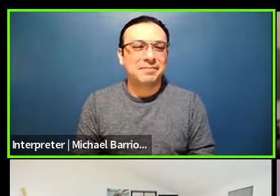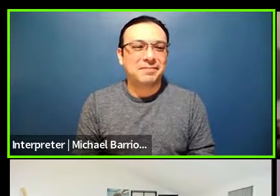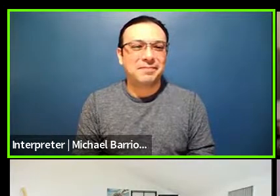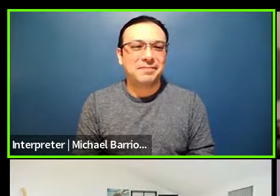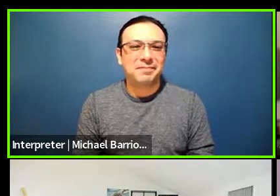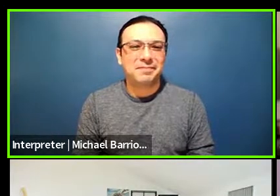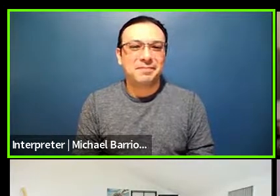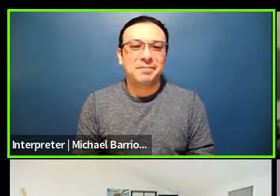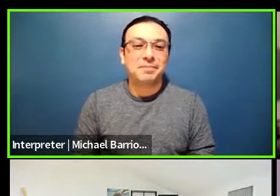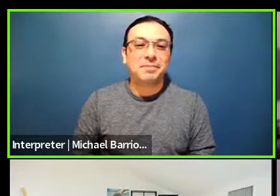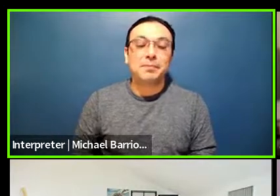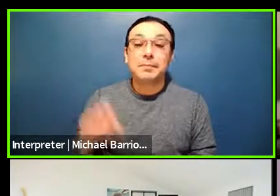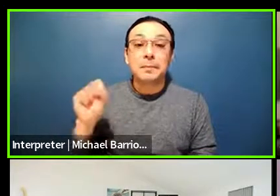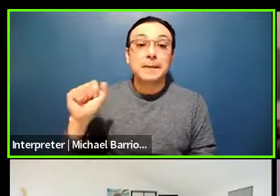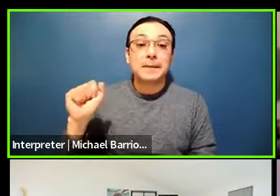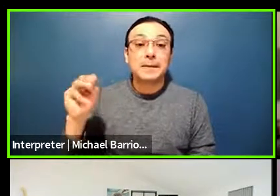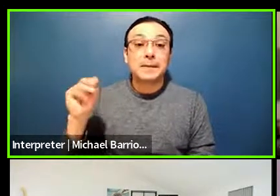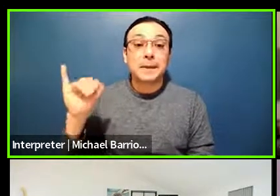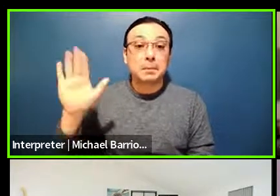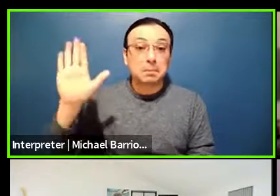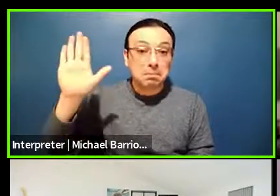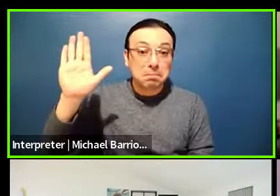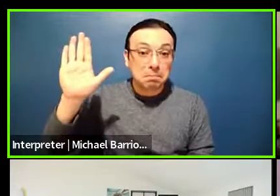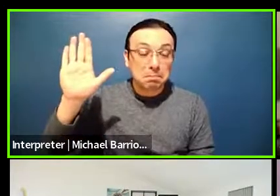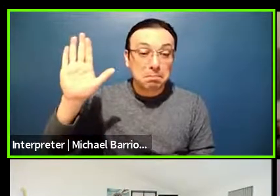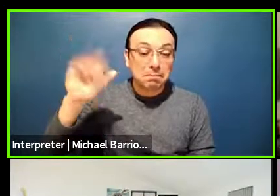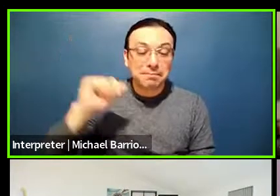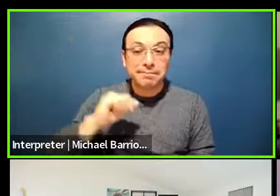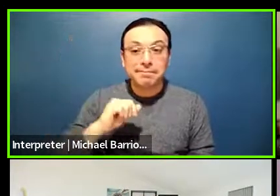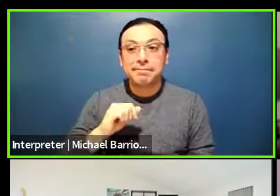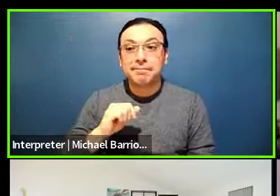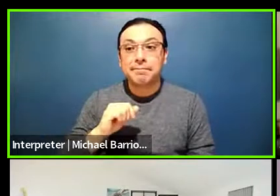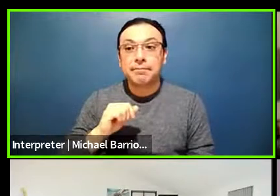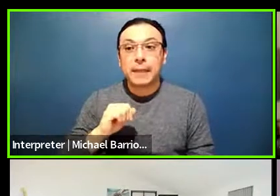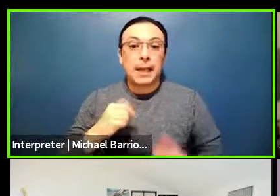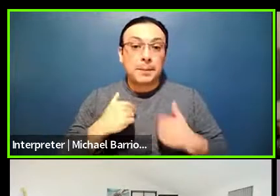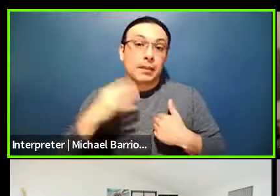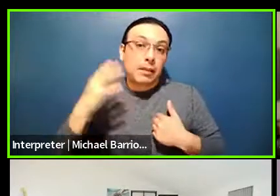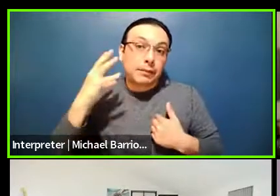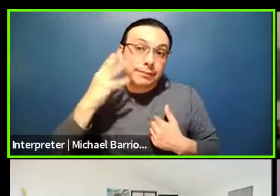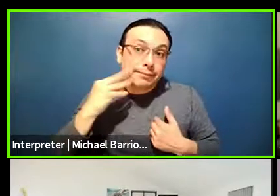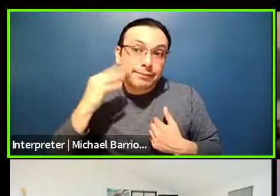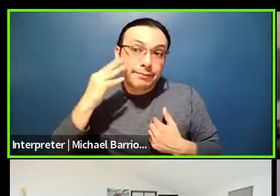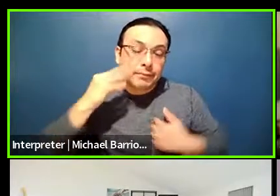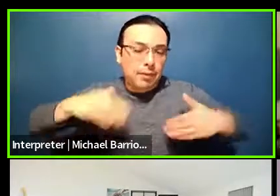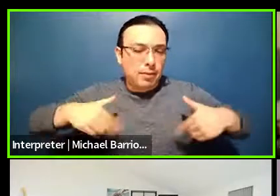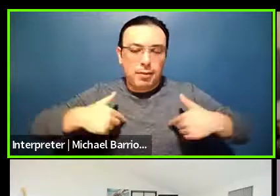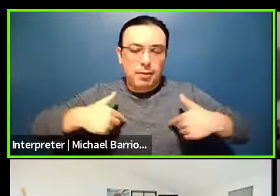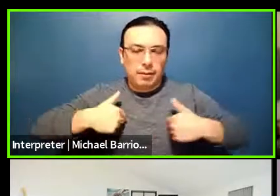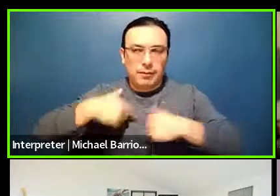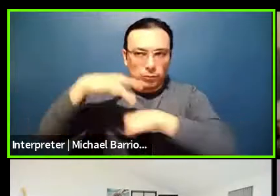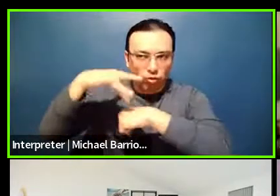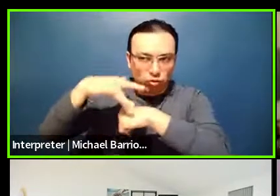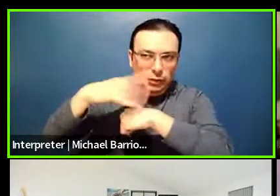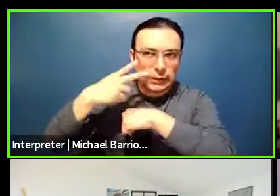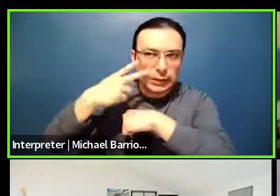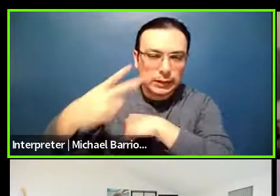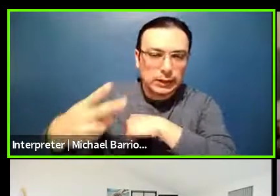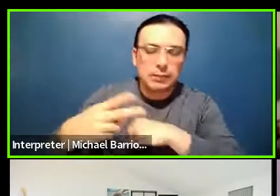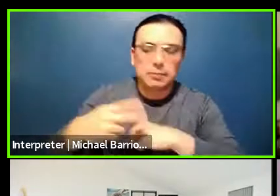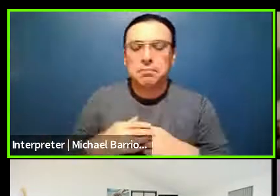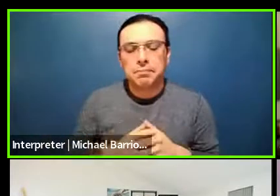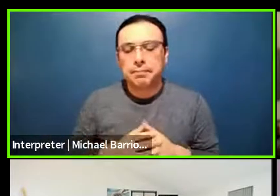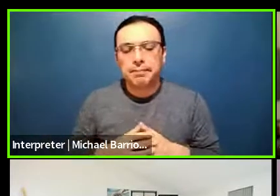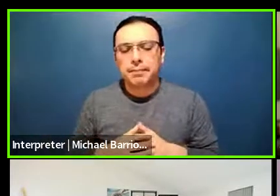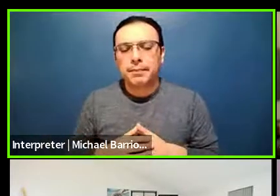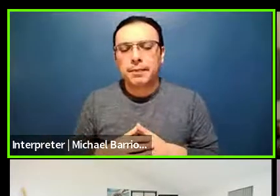This is Sami. I don't have this experience, but in terms of thinking about other organizing